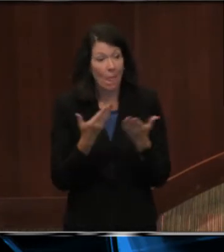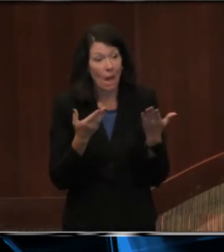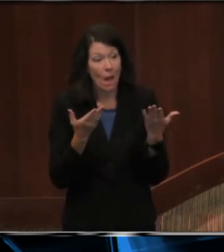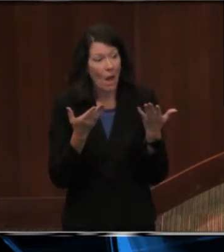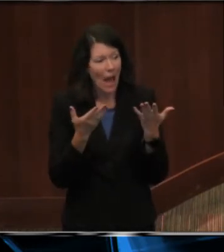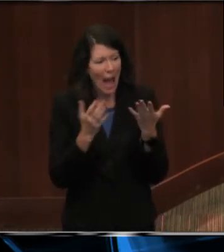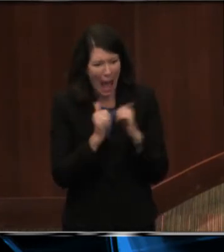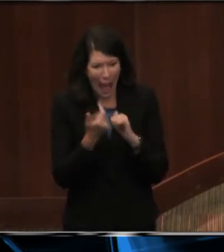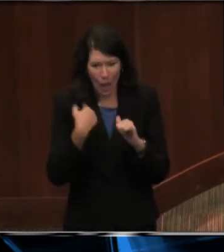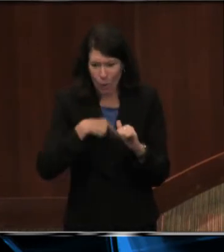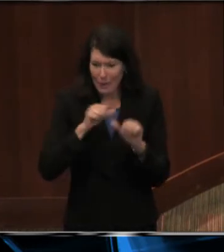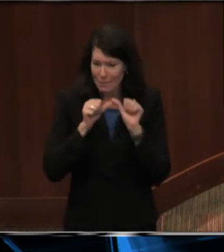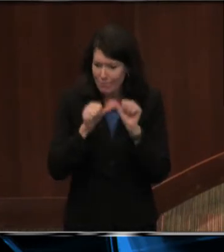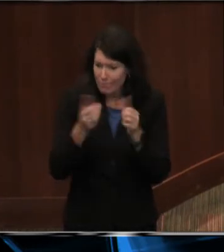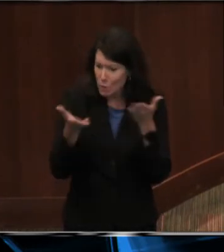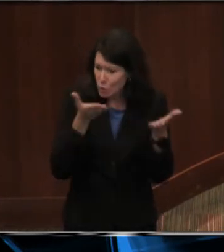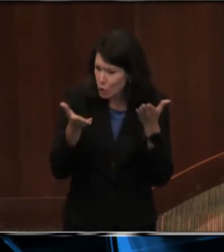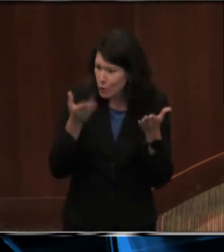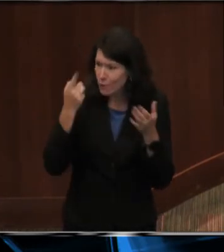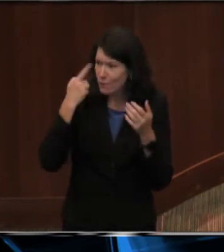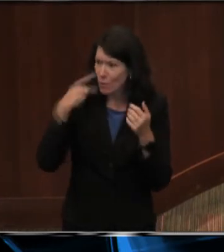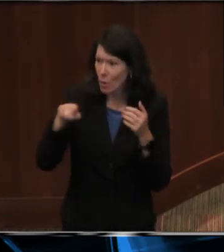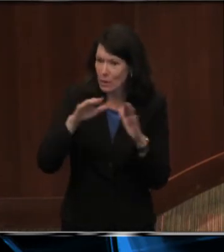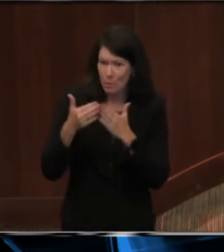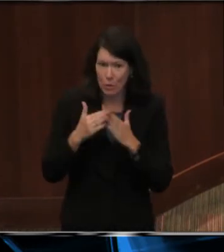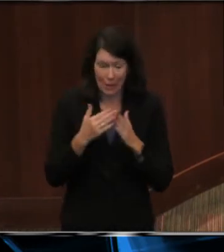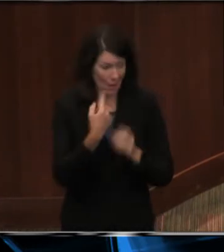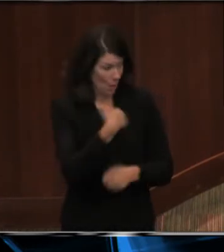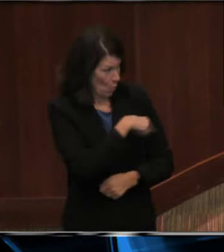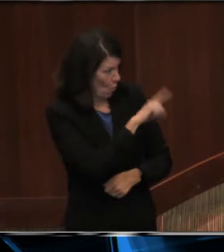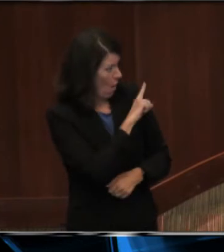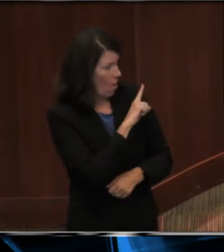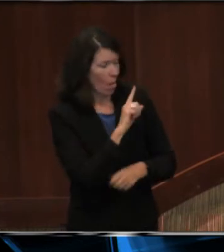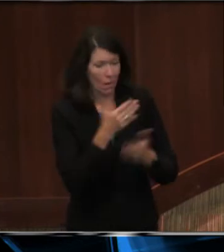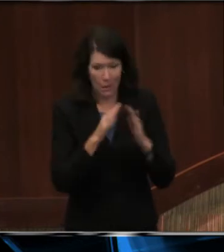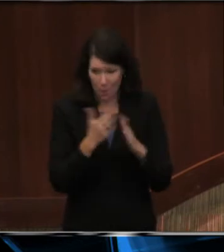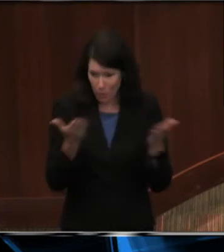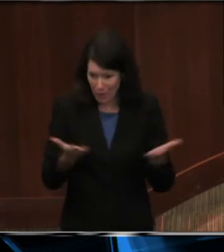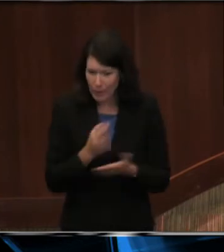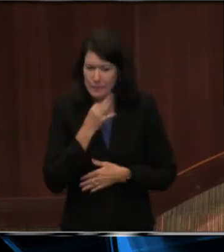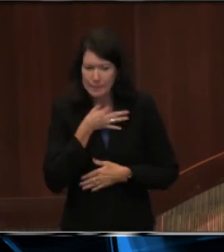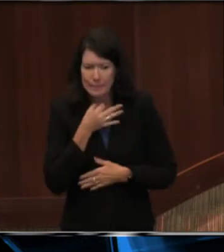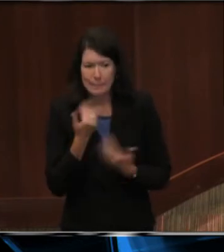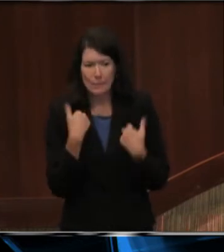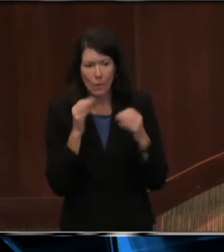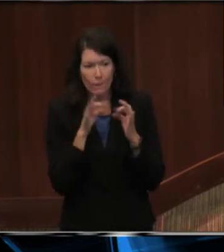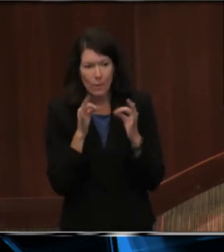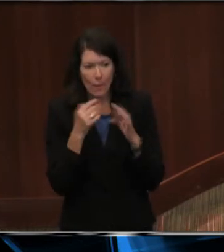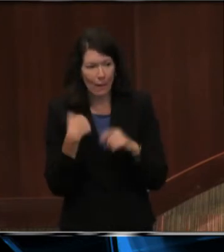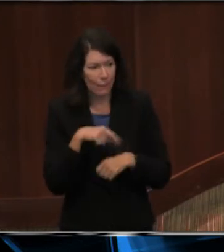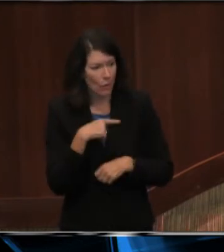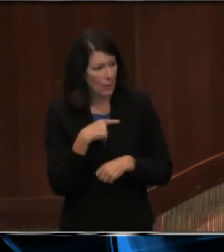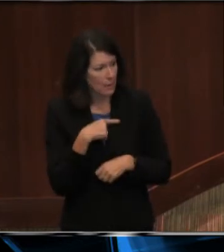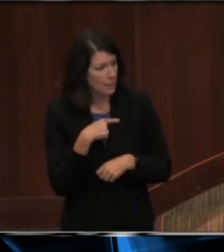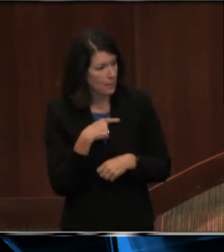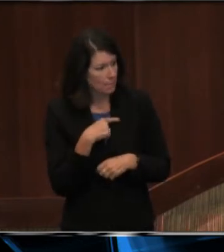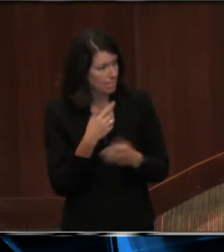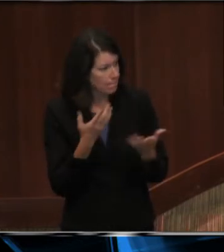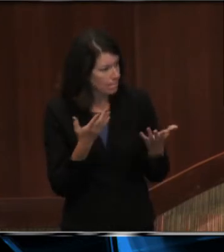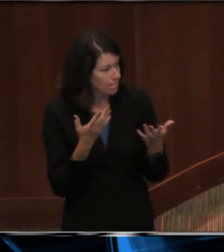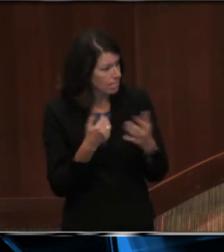with how can we continue to serve you guys in our community, and we're just curious if you have any feedback, questions, input for